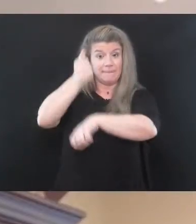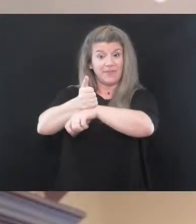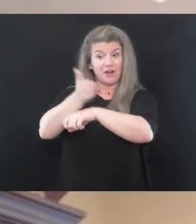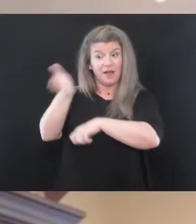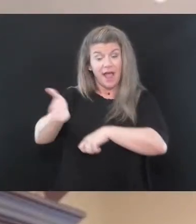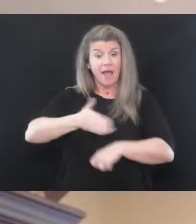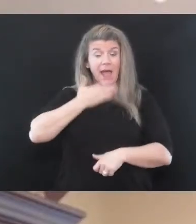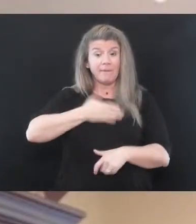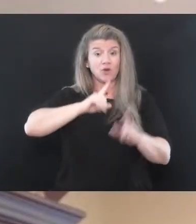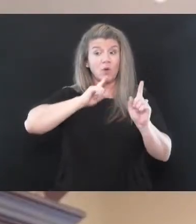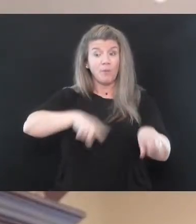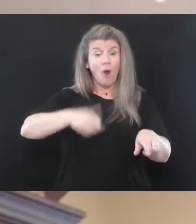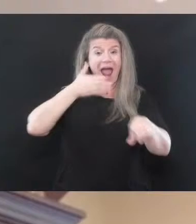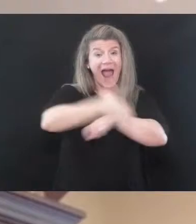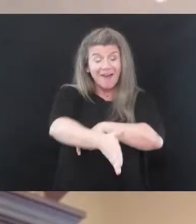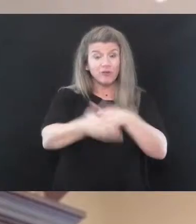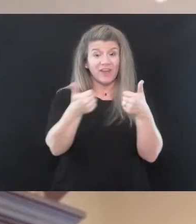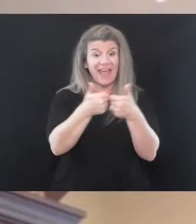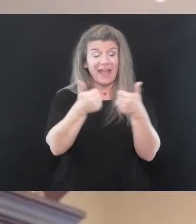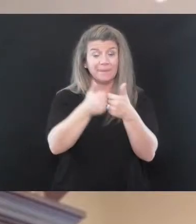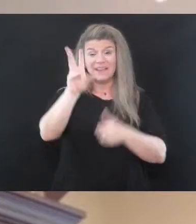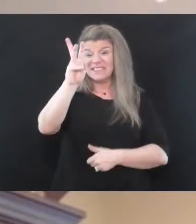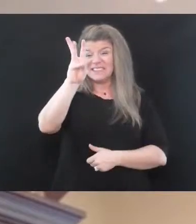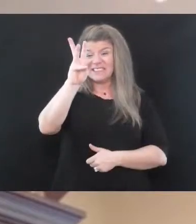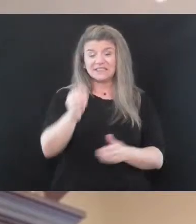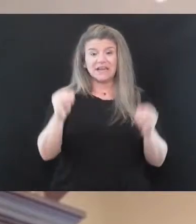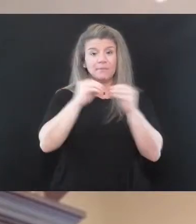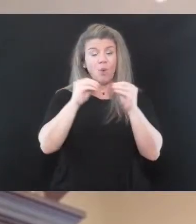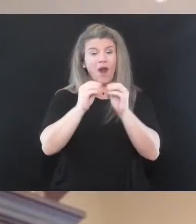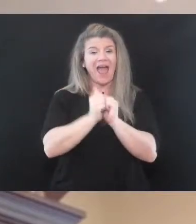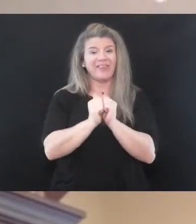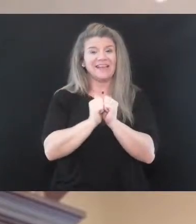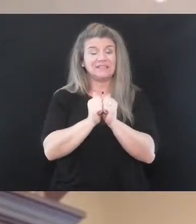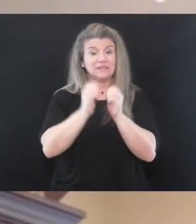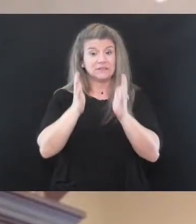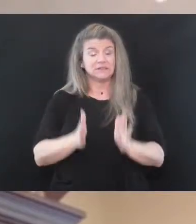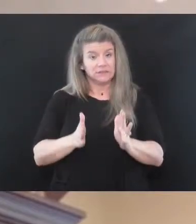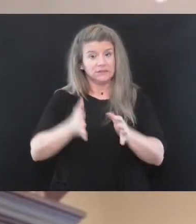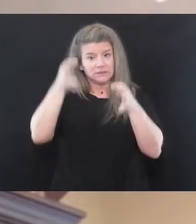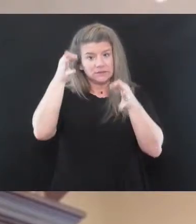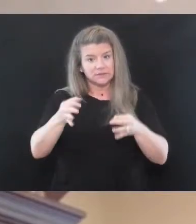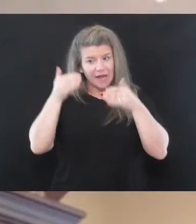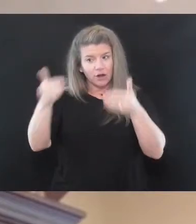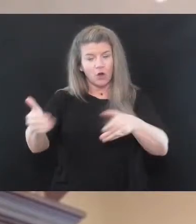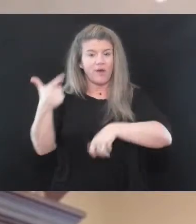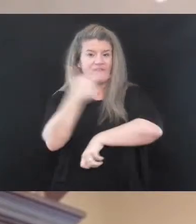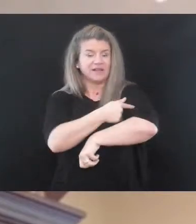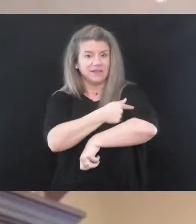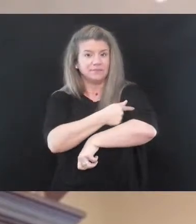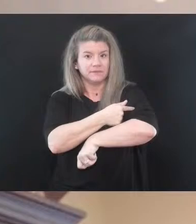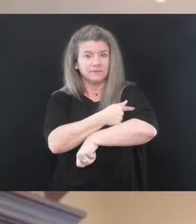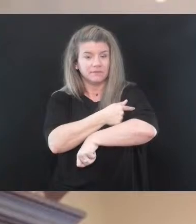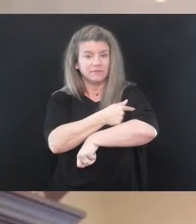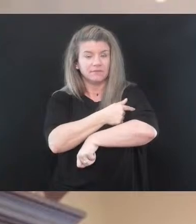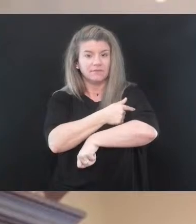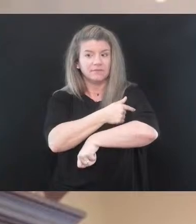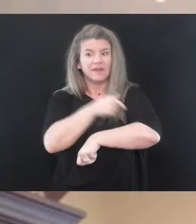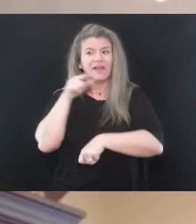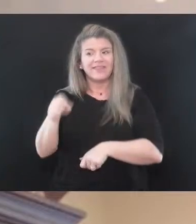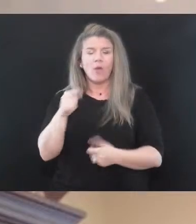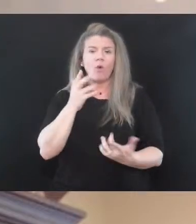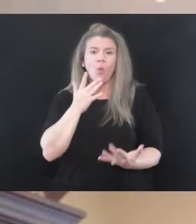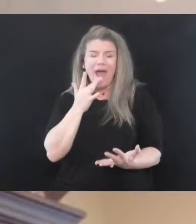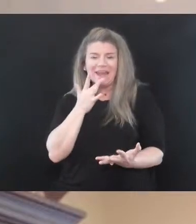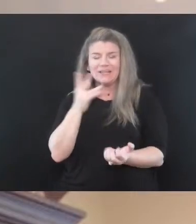happy to report that after the game, 16 additional athletes decided to take the vaccine that had been waiting